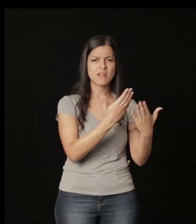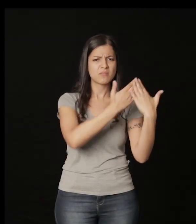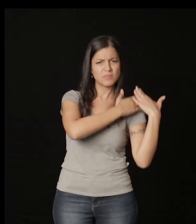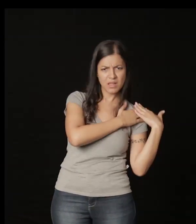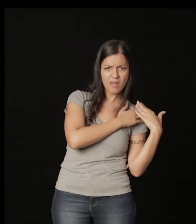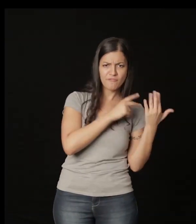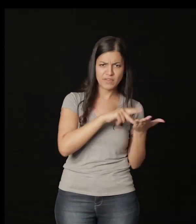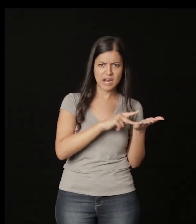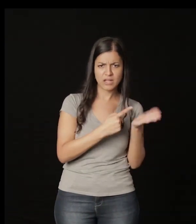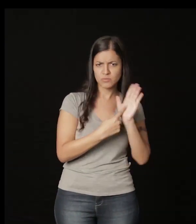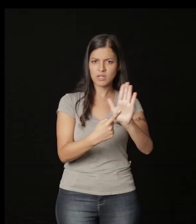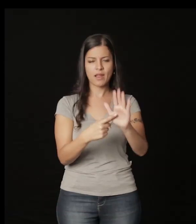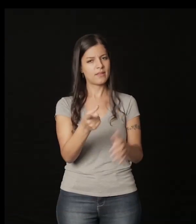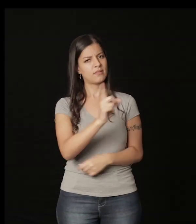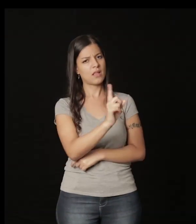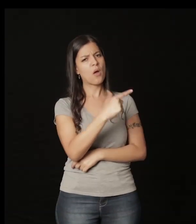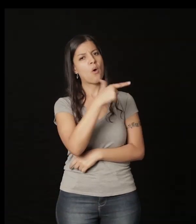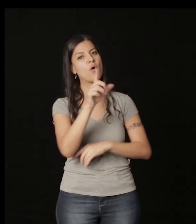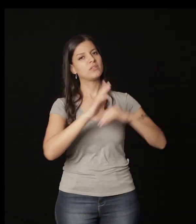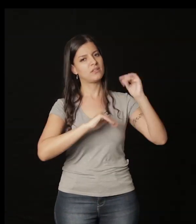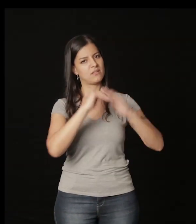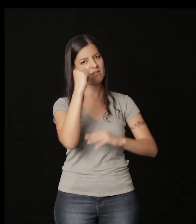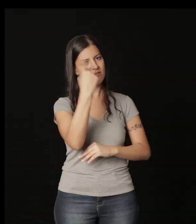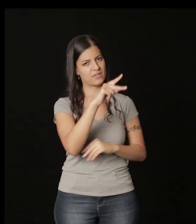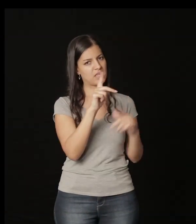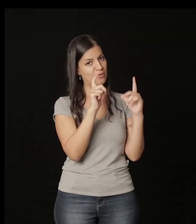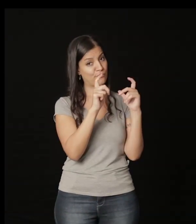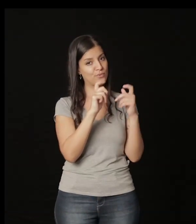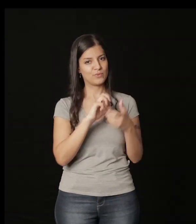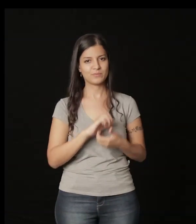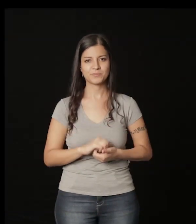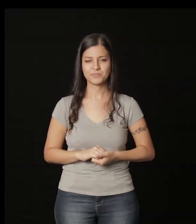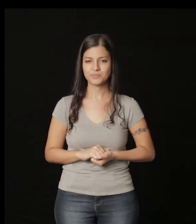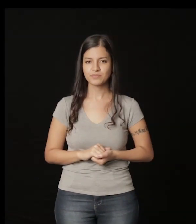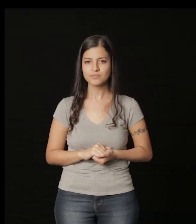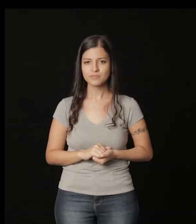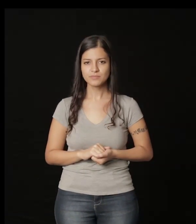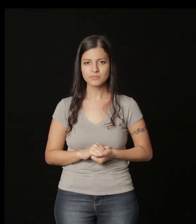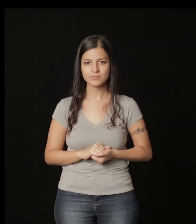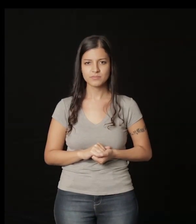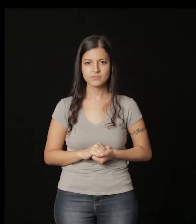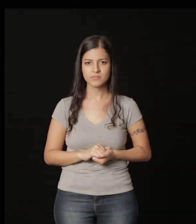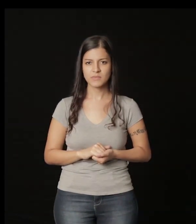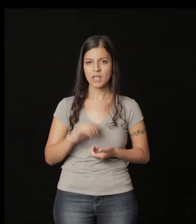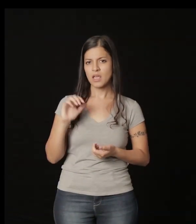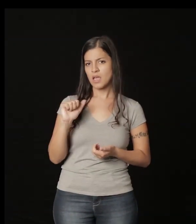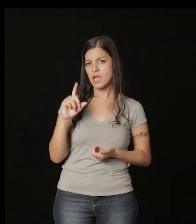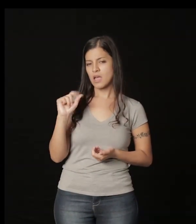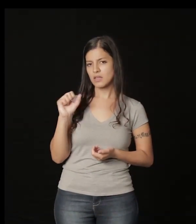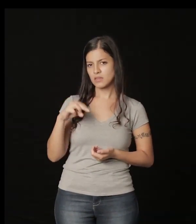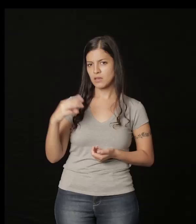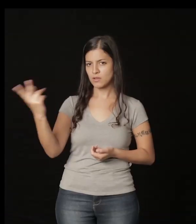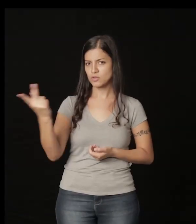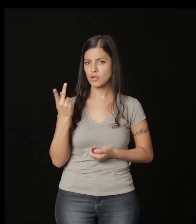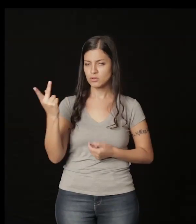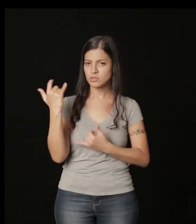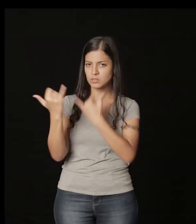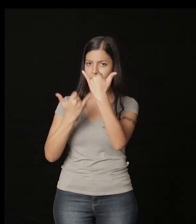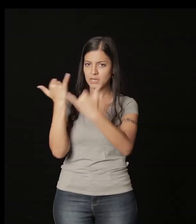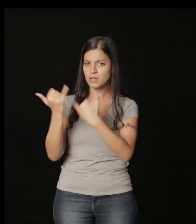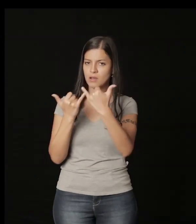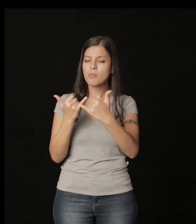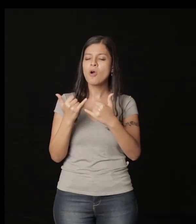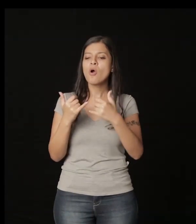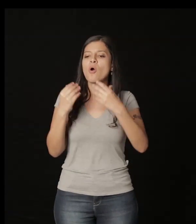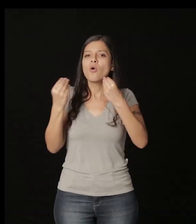have the burden of having to do that. It has another job to do. So, you know, I think we, Adam and I, play a